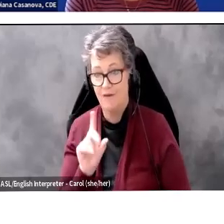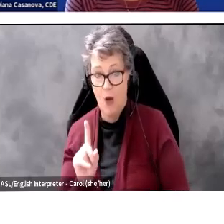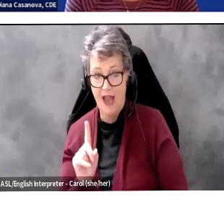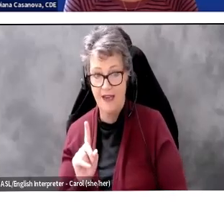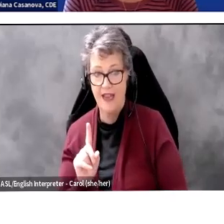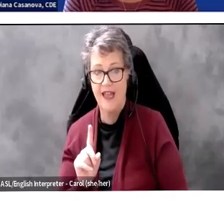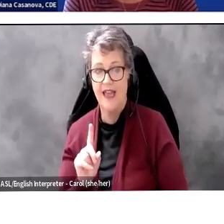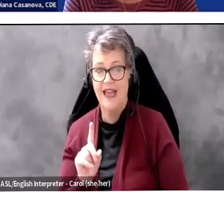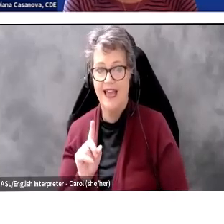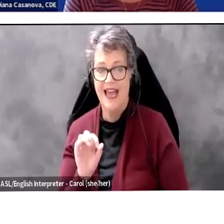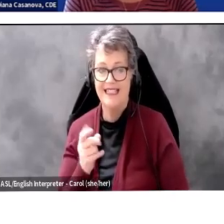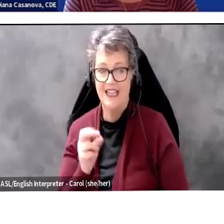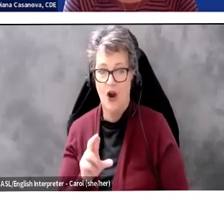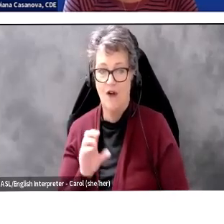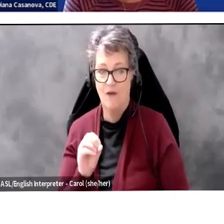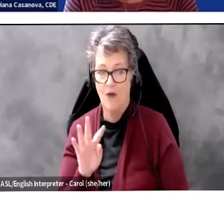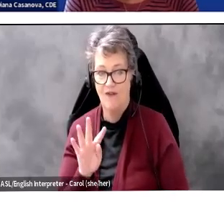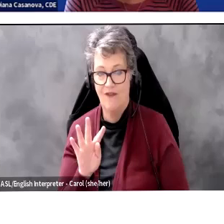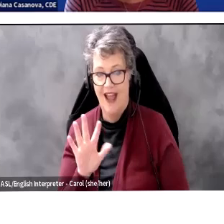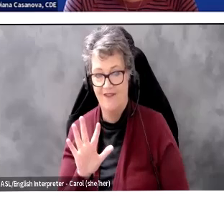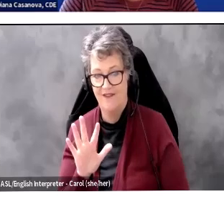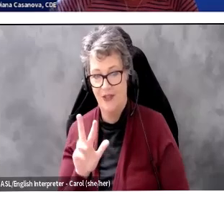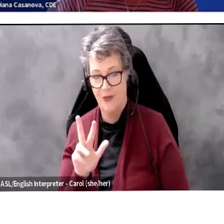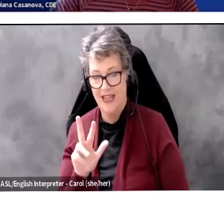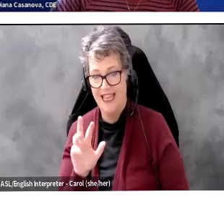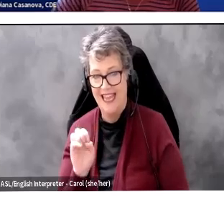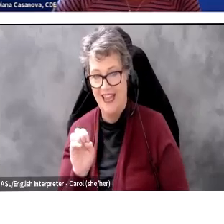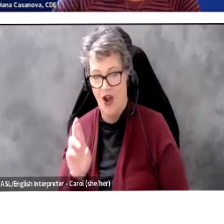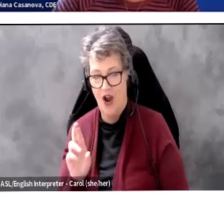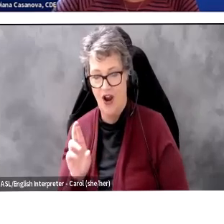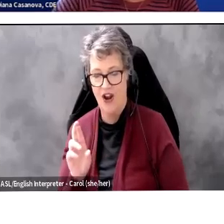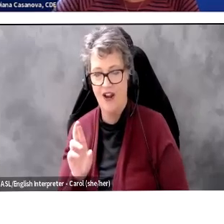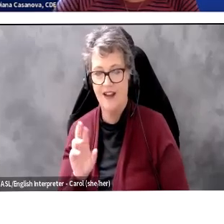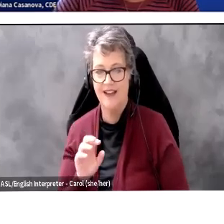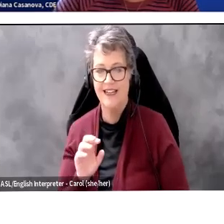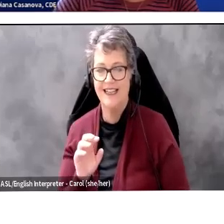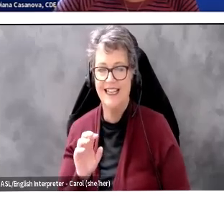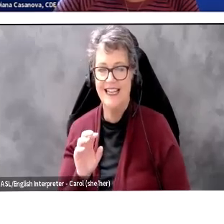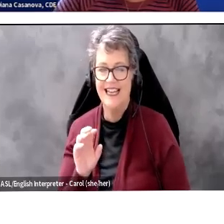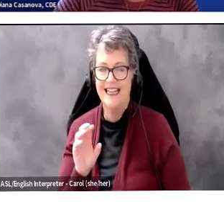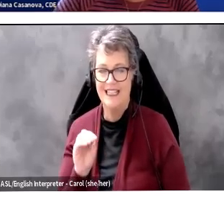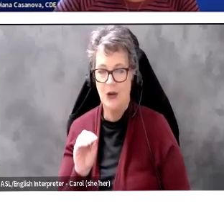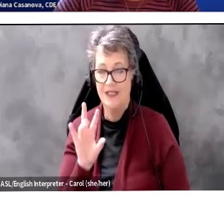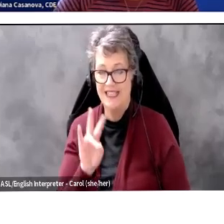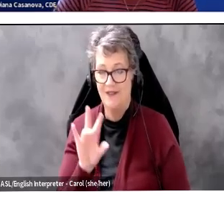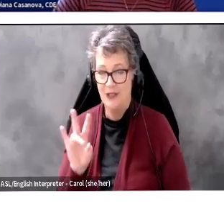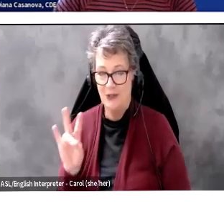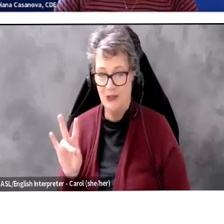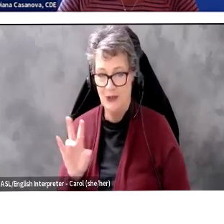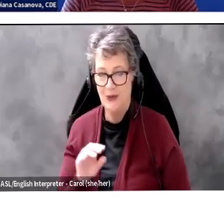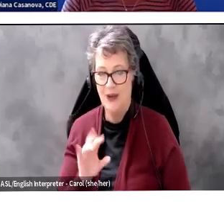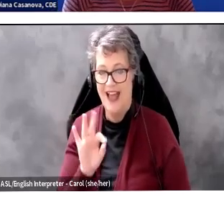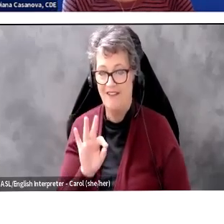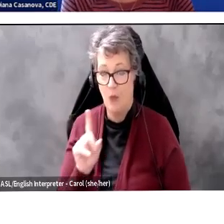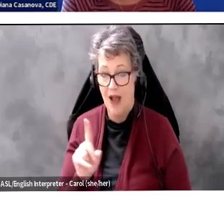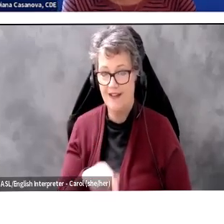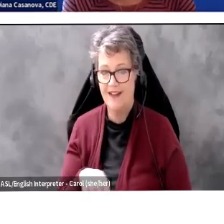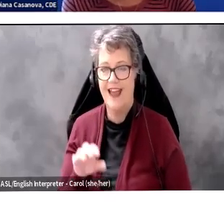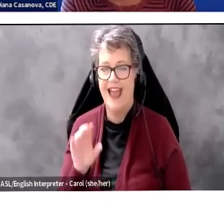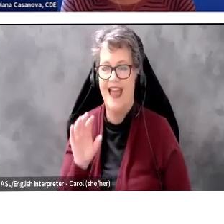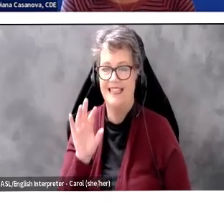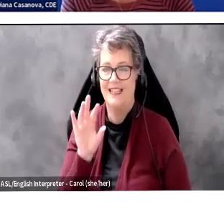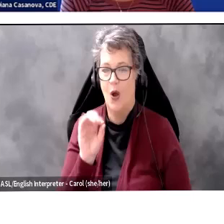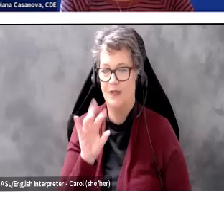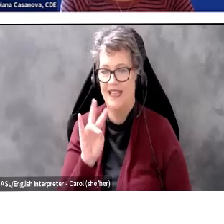F1, SENR 0453 ER, SENR 0722 F1, and